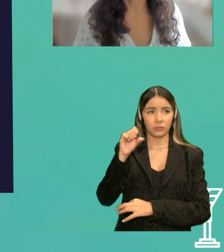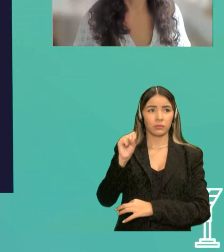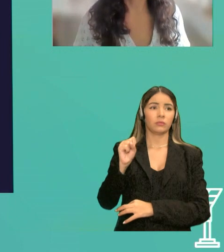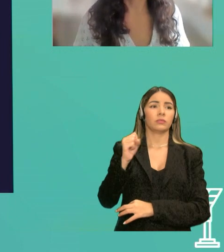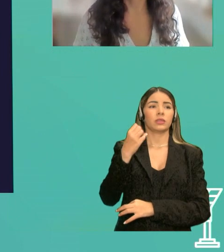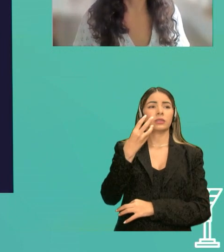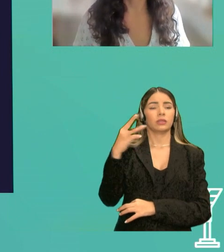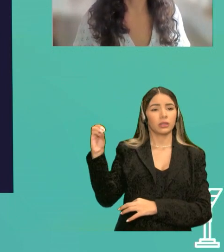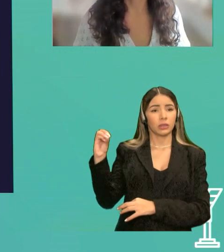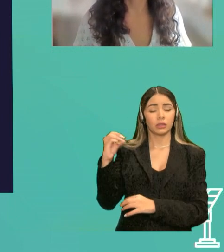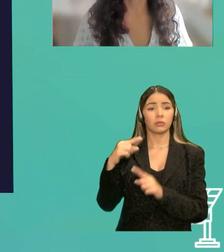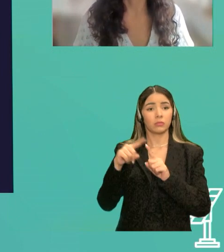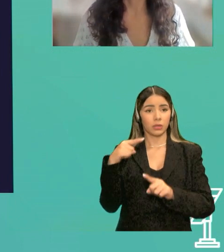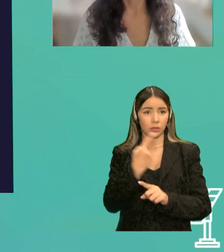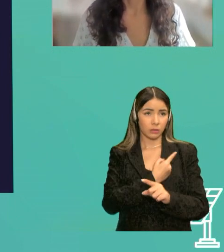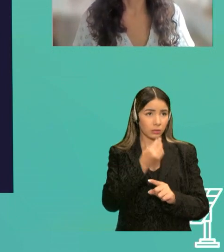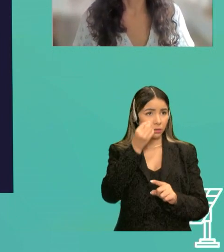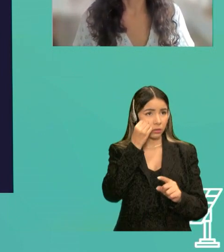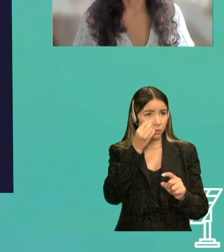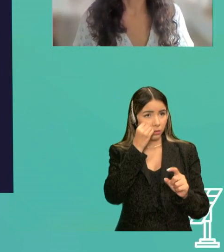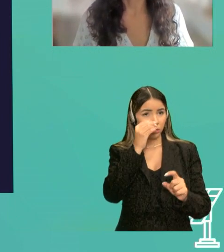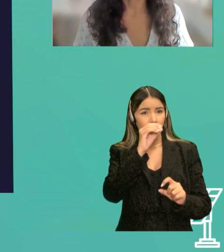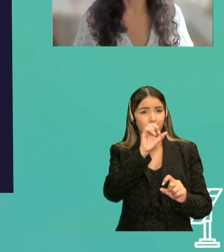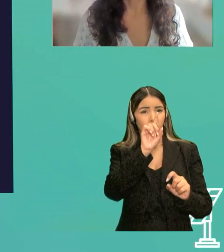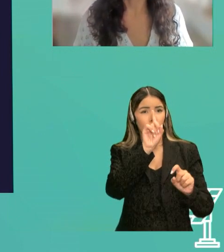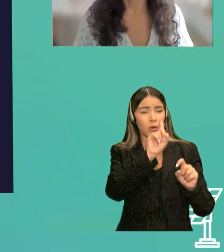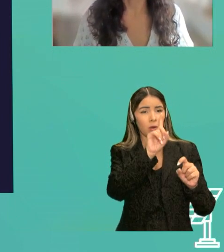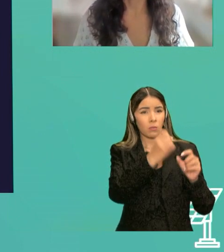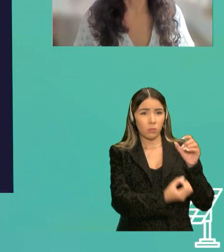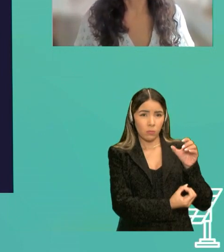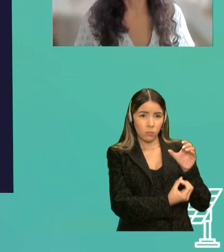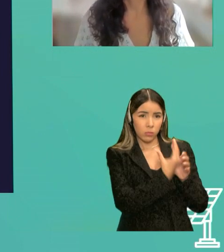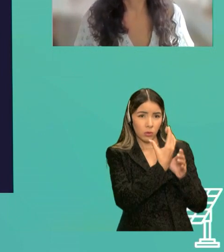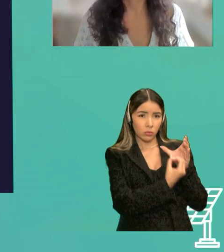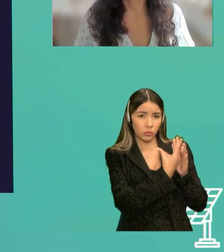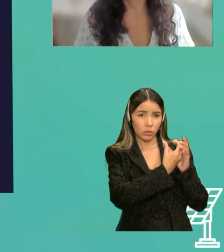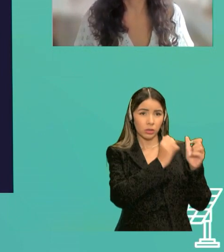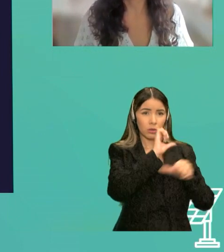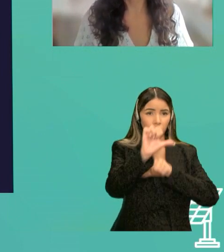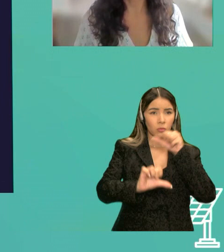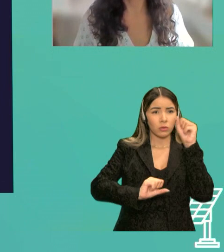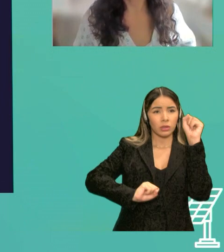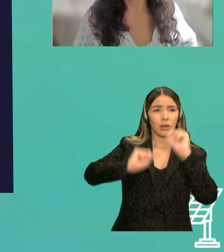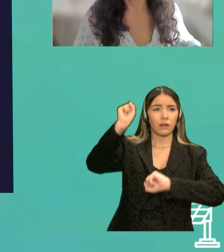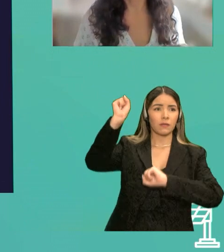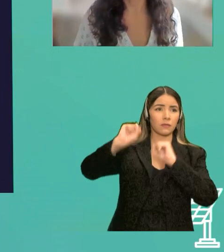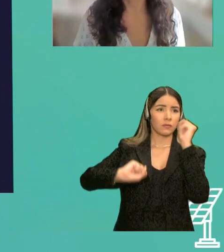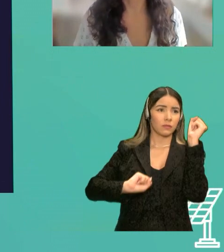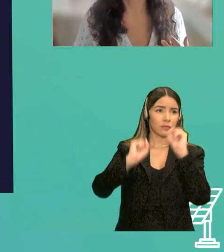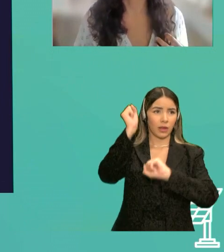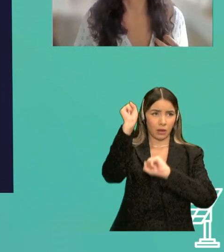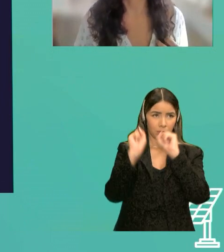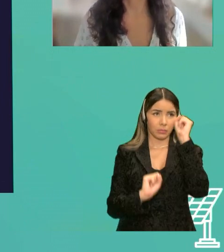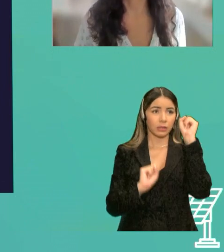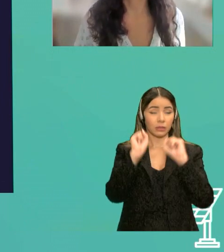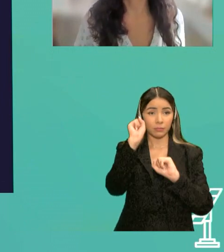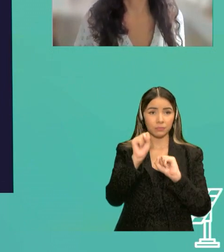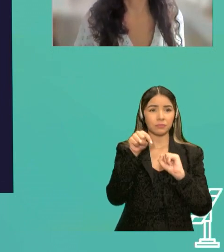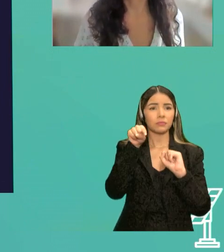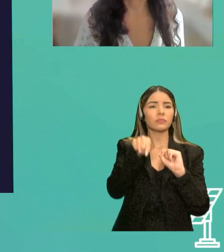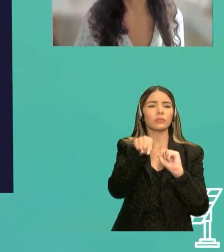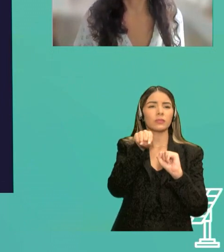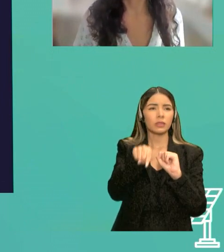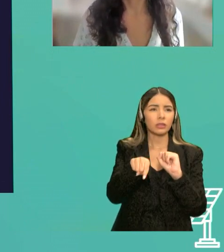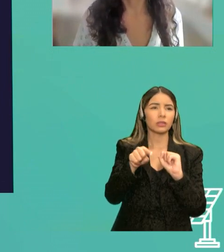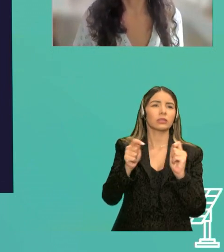new plant, and we call it Gigafactory. So we'll have electrolyzers, so